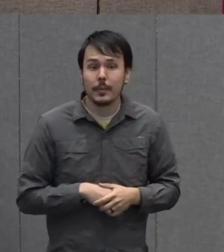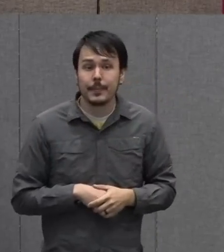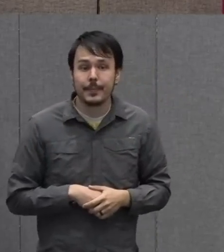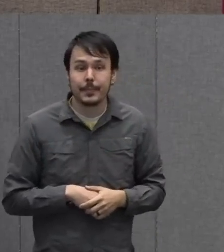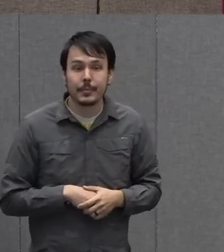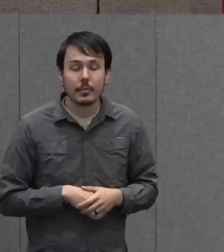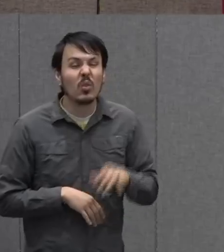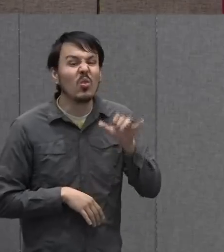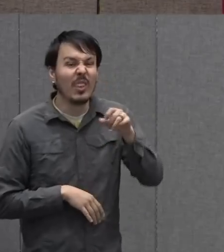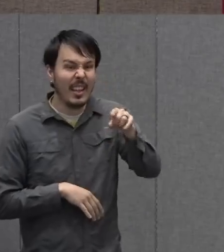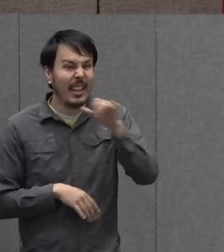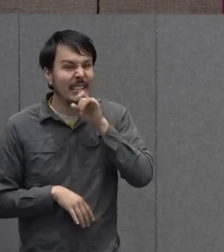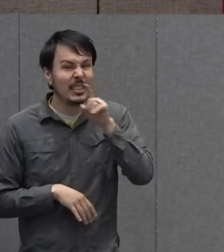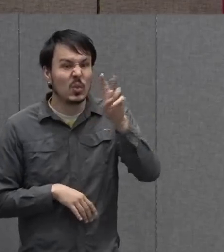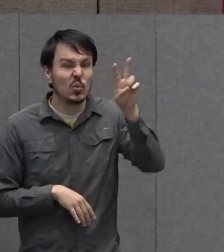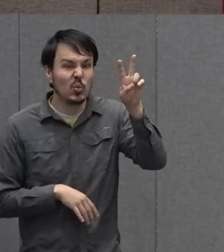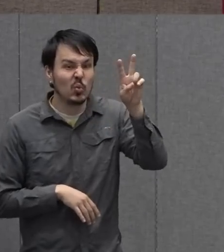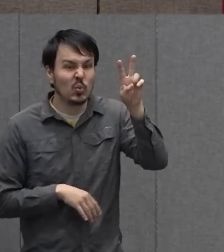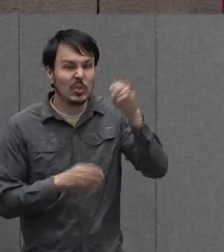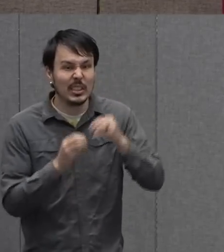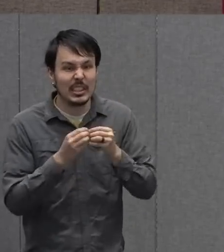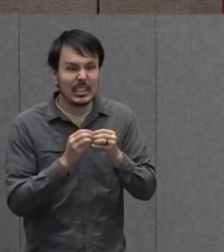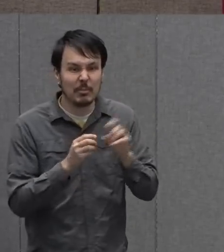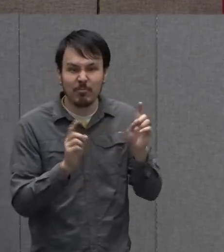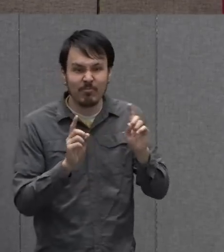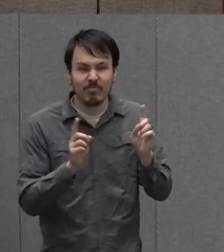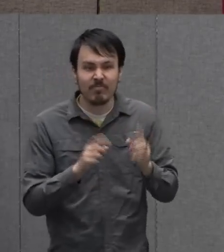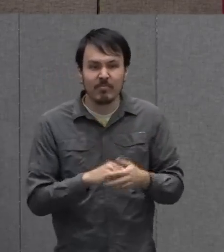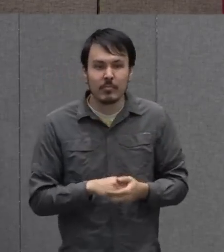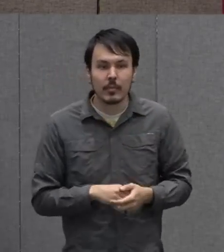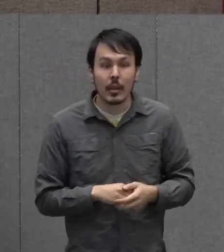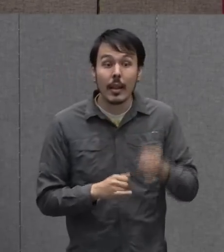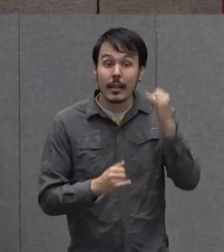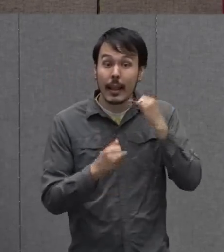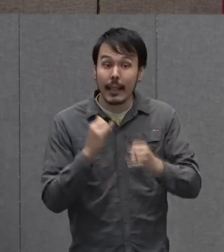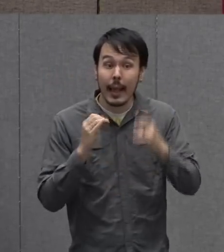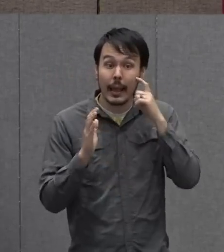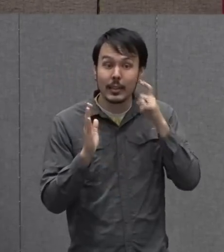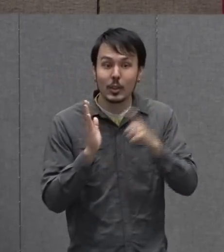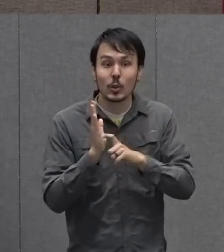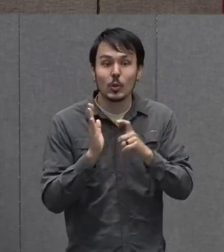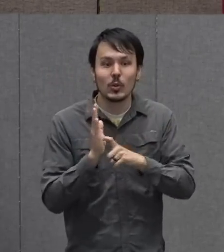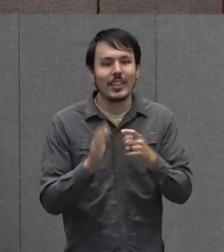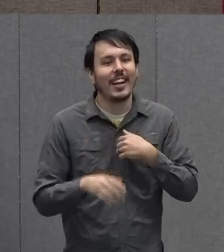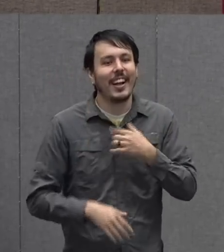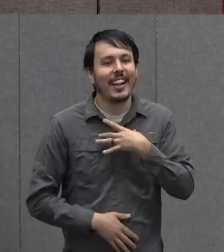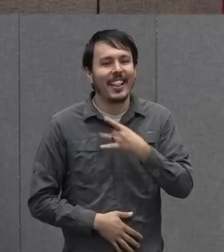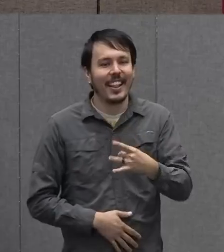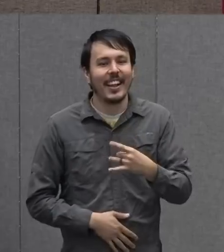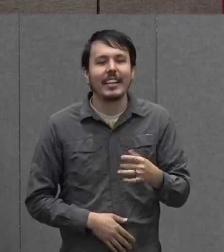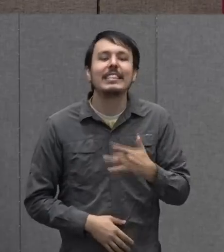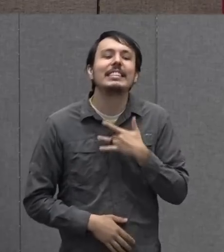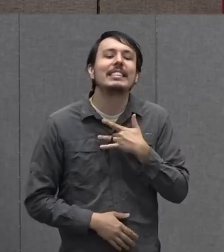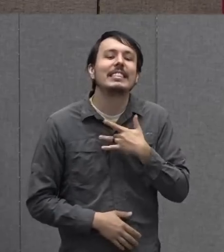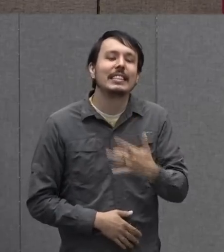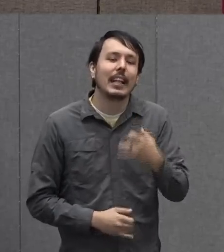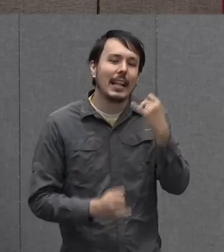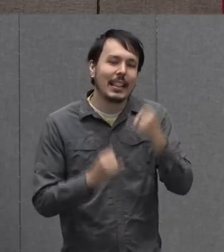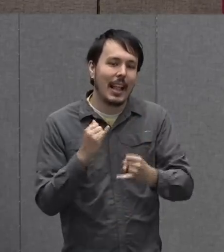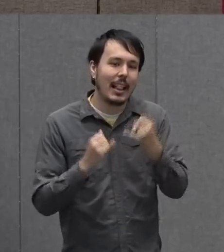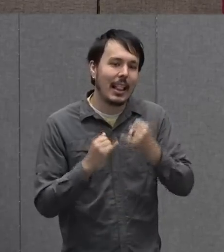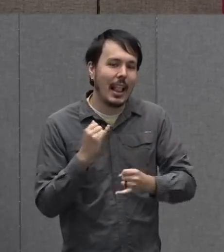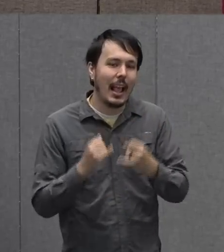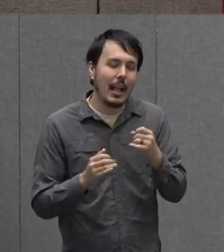that's a 2-digit number. The last clue, I love the last clues. They usually help me laser